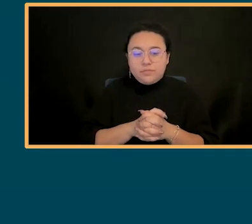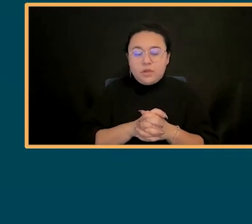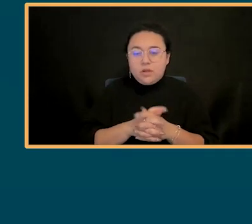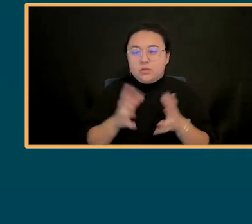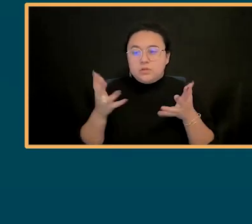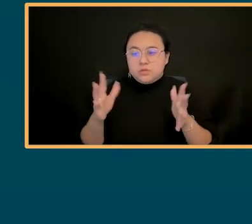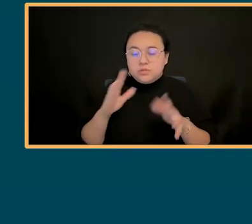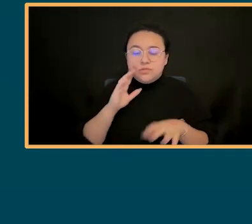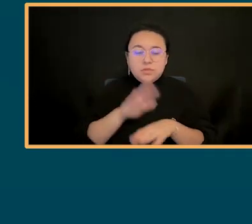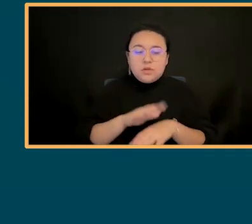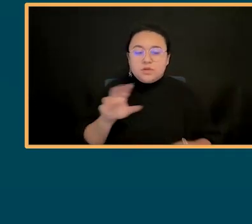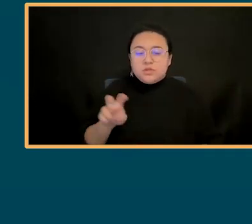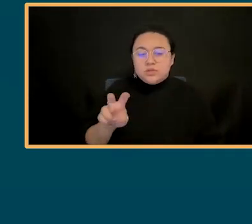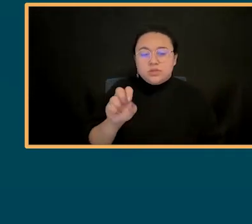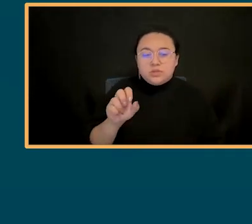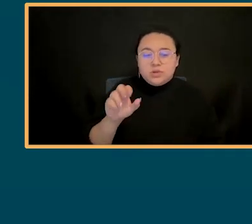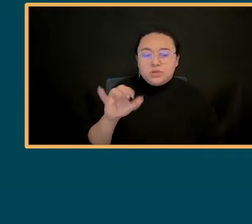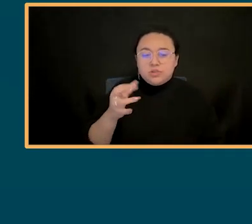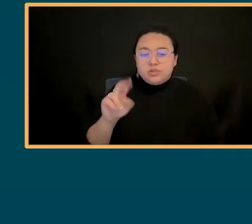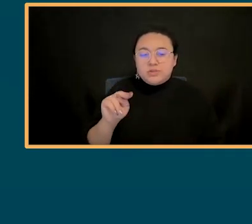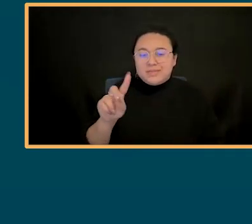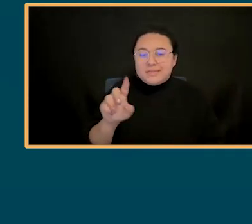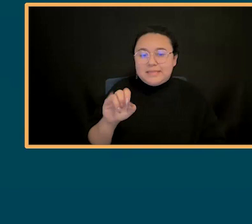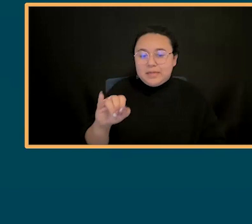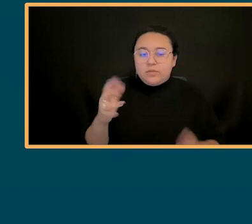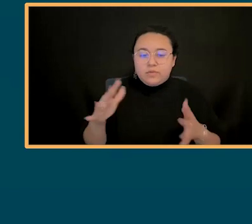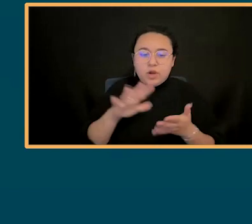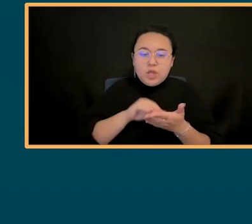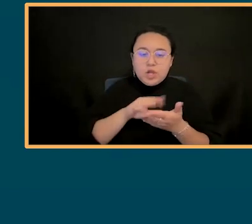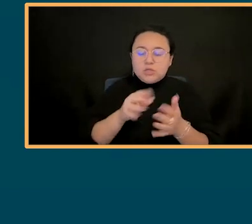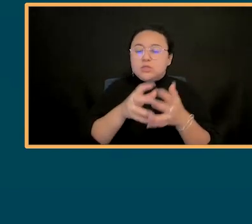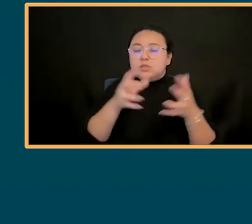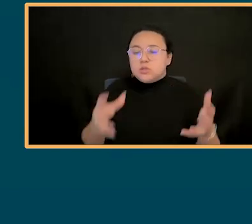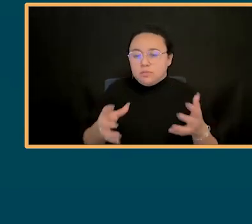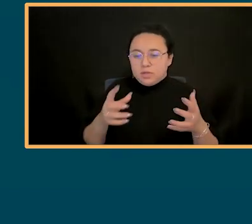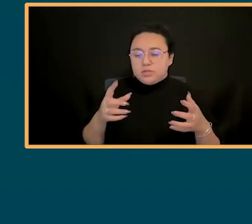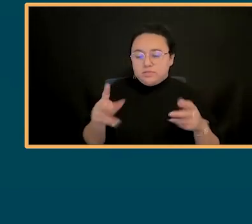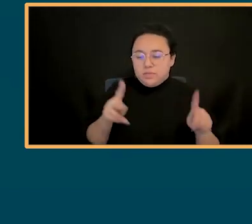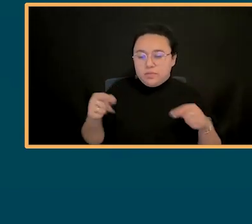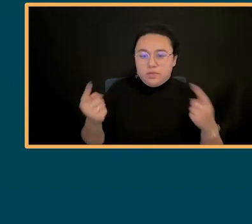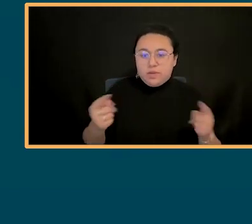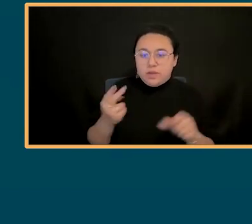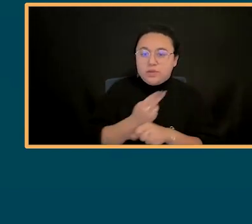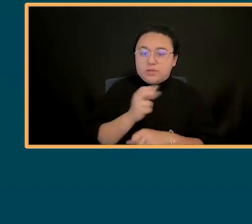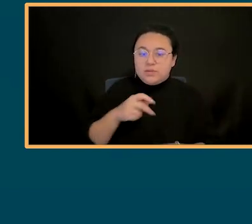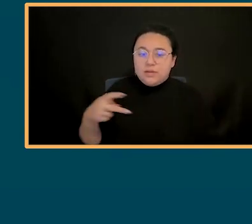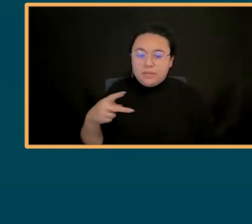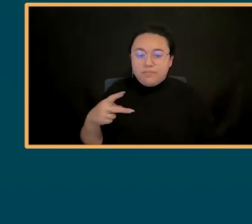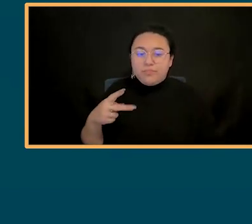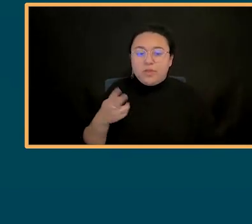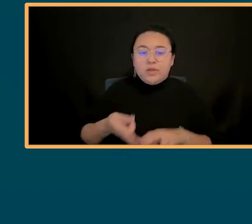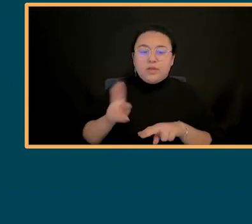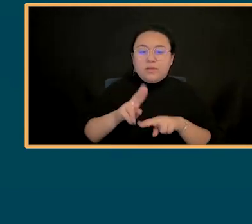Already on Sojourn DEI, we have been learning so much from the people that have been using our app to